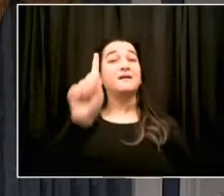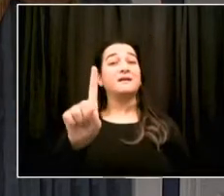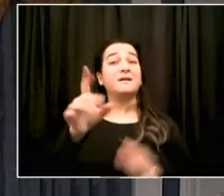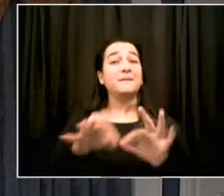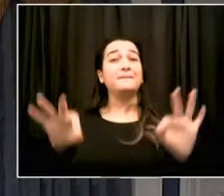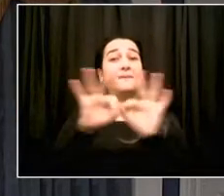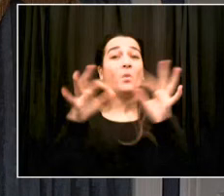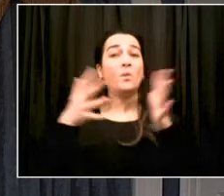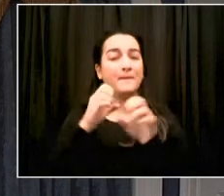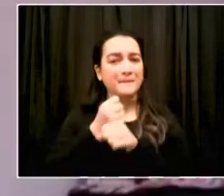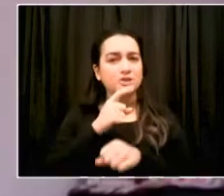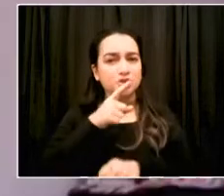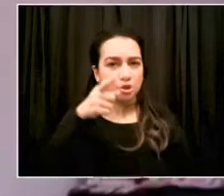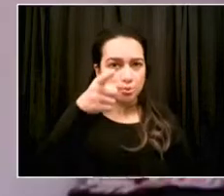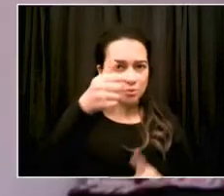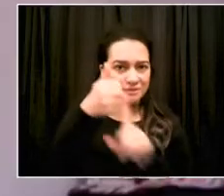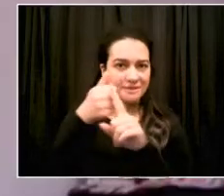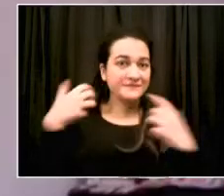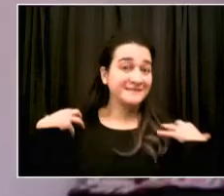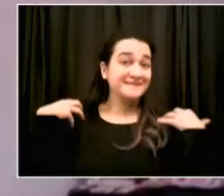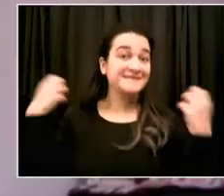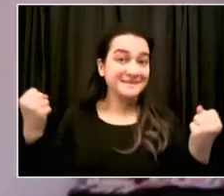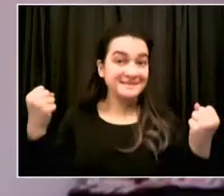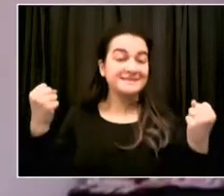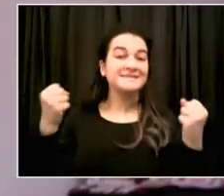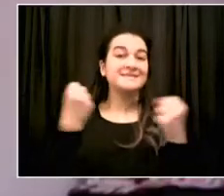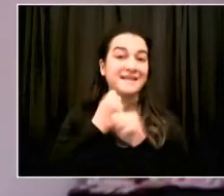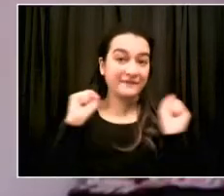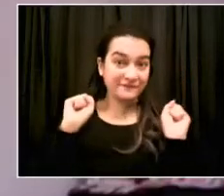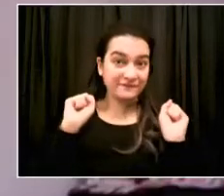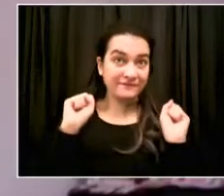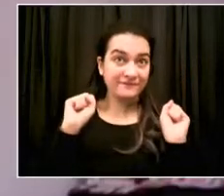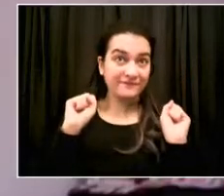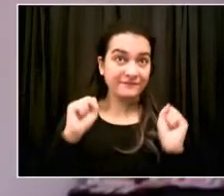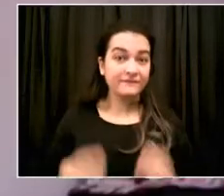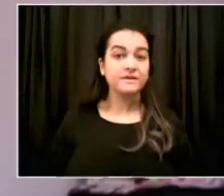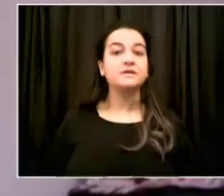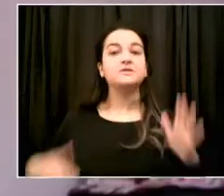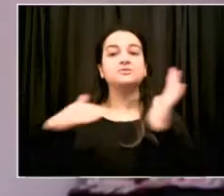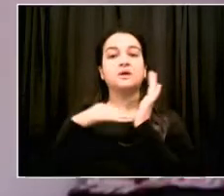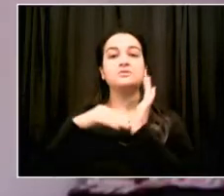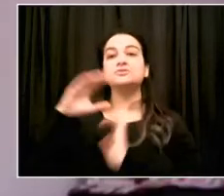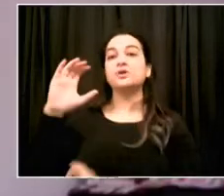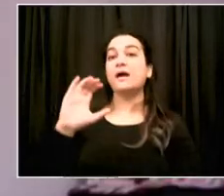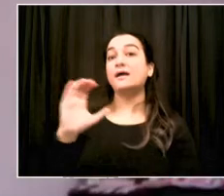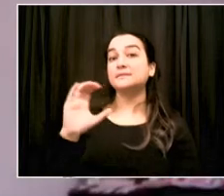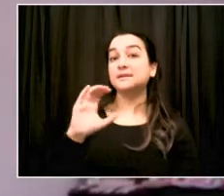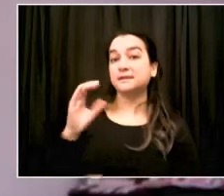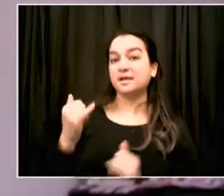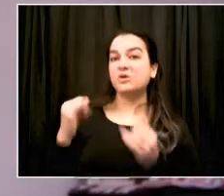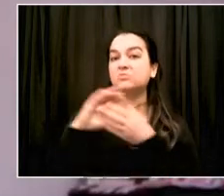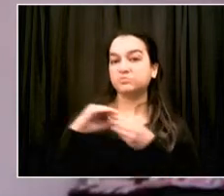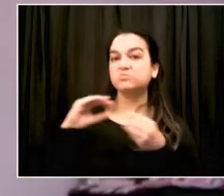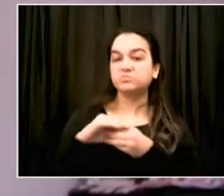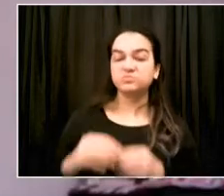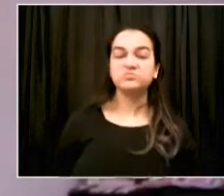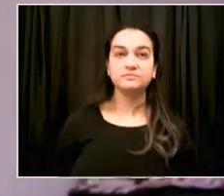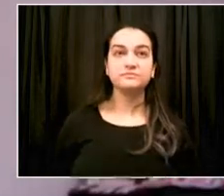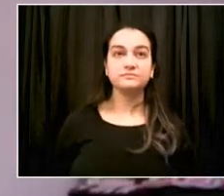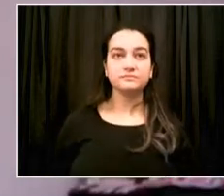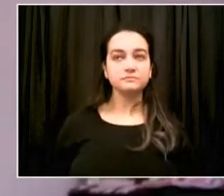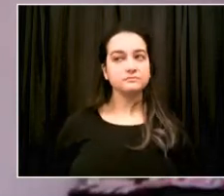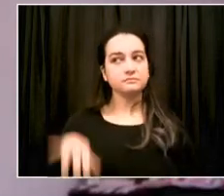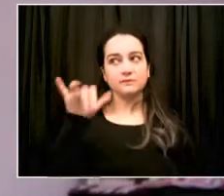Thank you, sir. And that's exactly right. You know, and our focus on health and safety, and